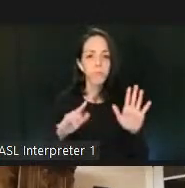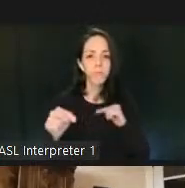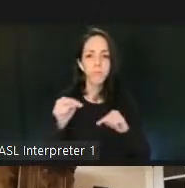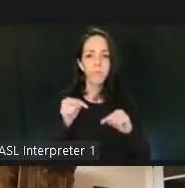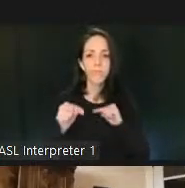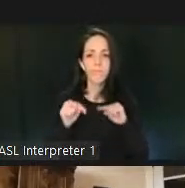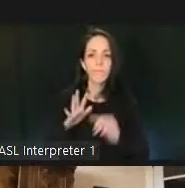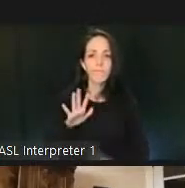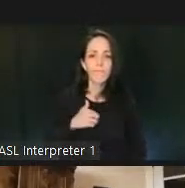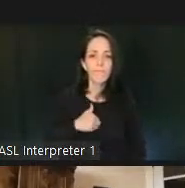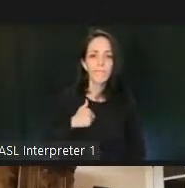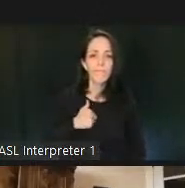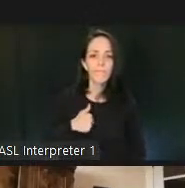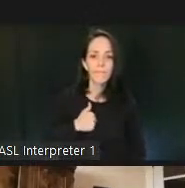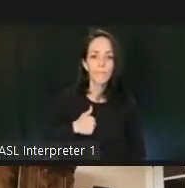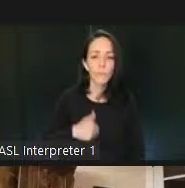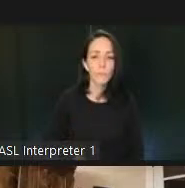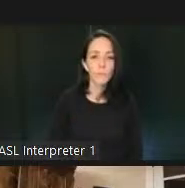back.